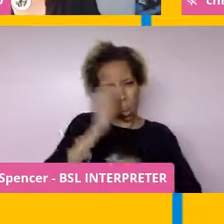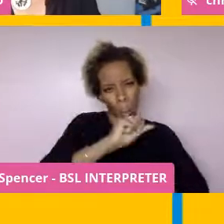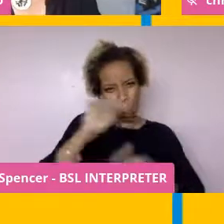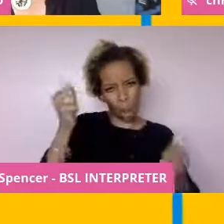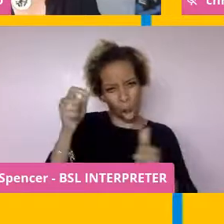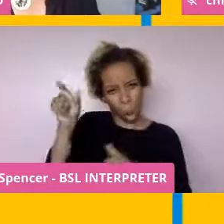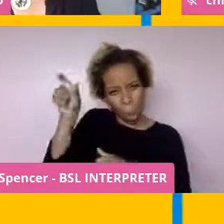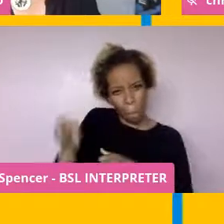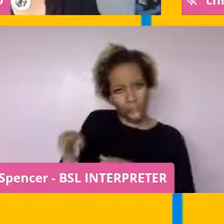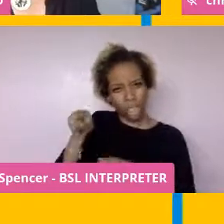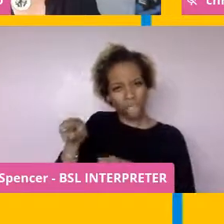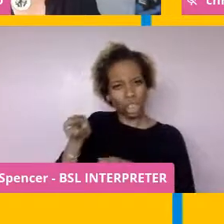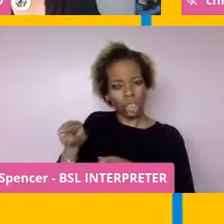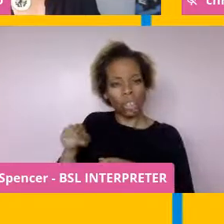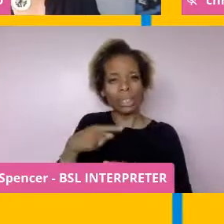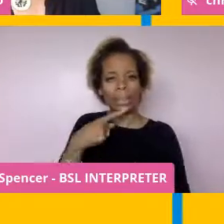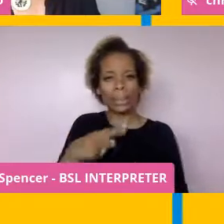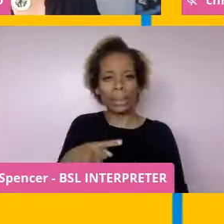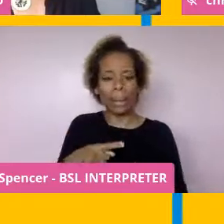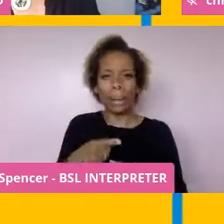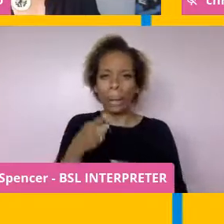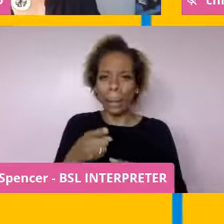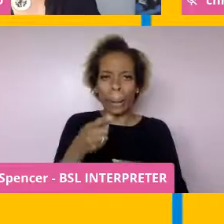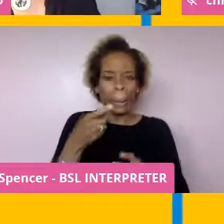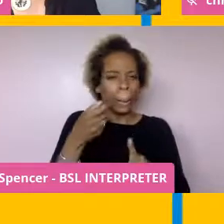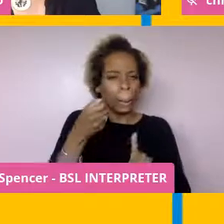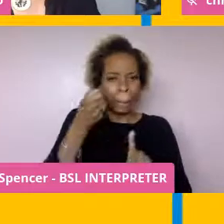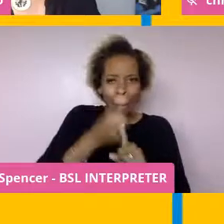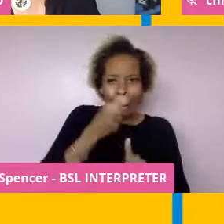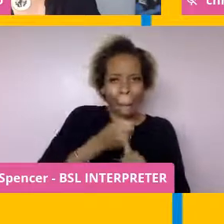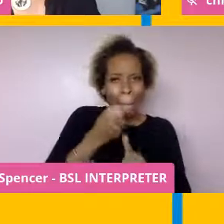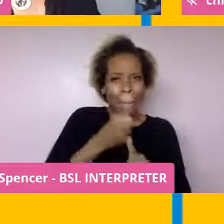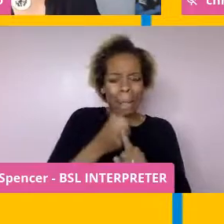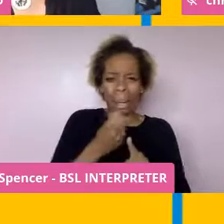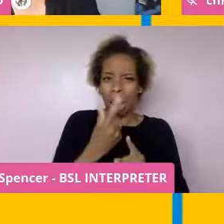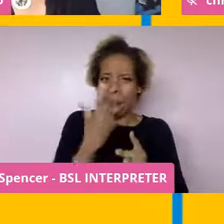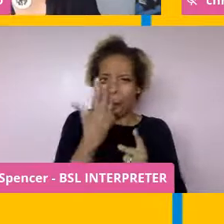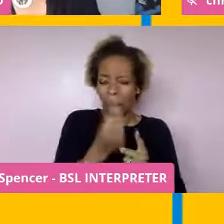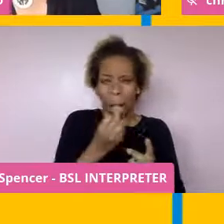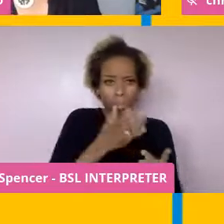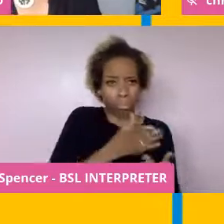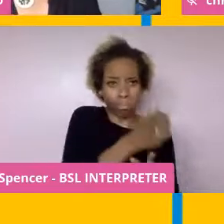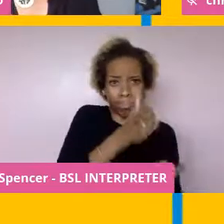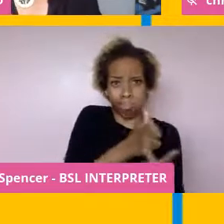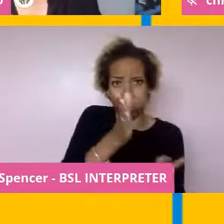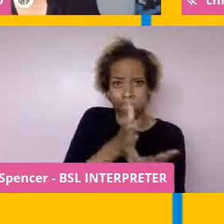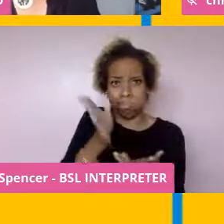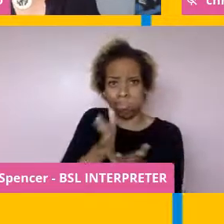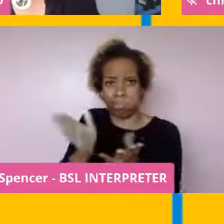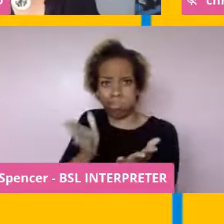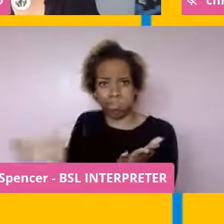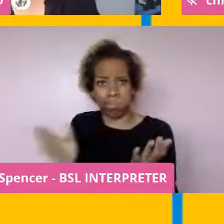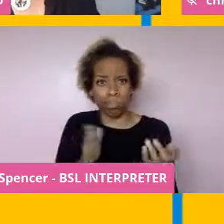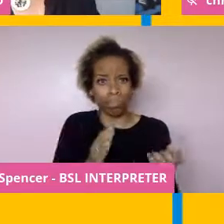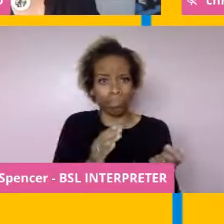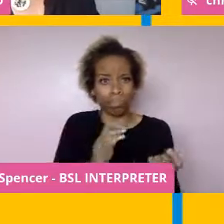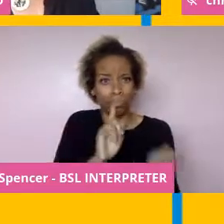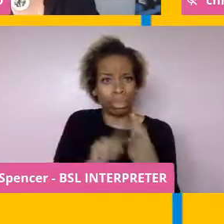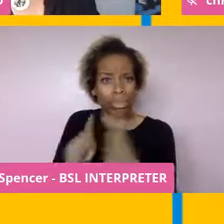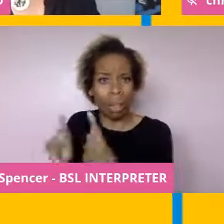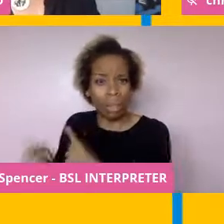being like a hydra. And you get many, many forms of it. And UCU, we have been fighting